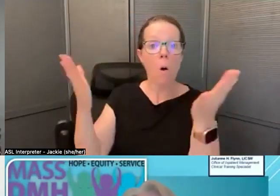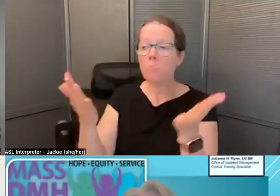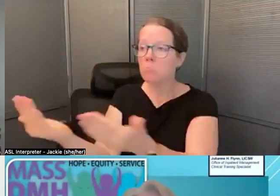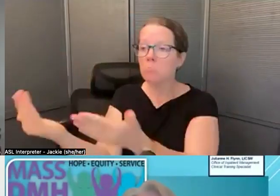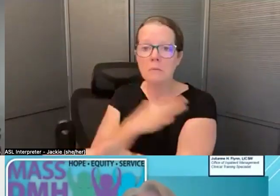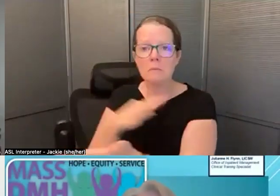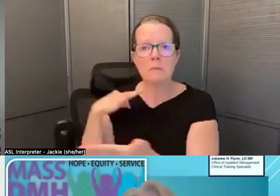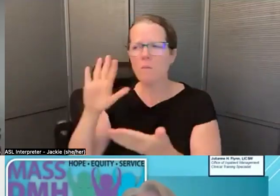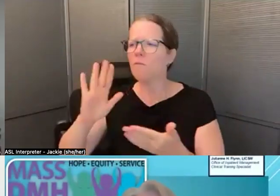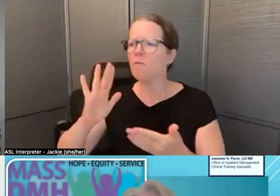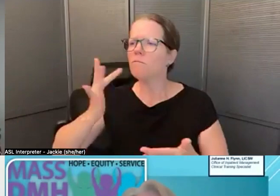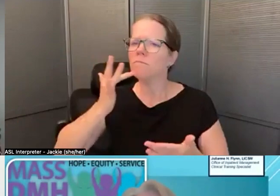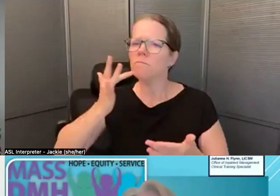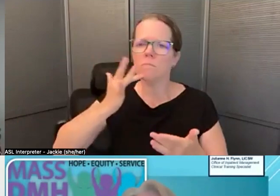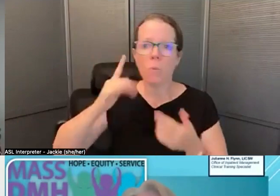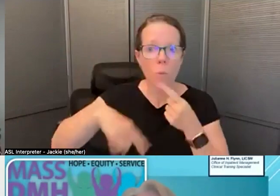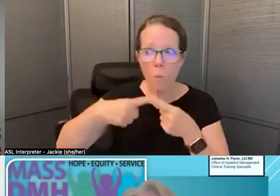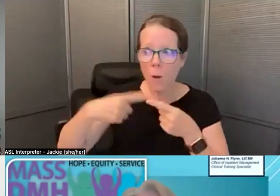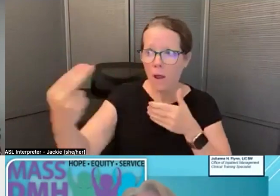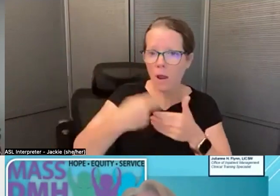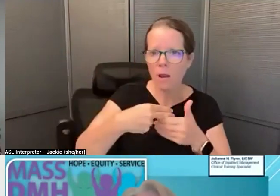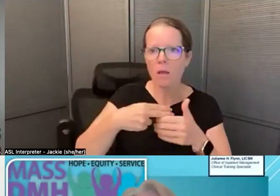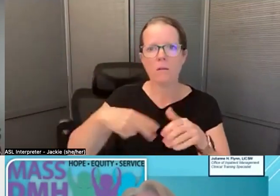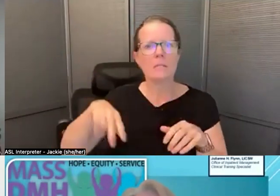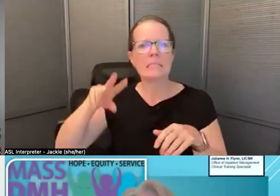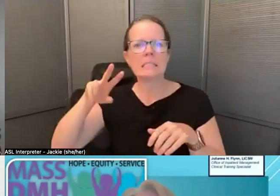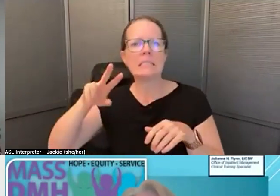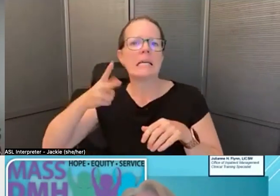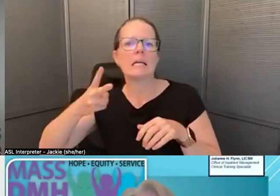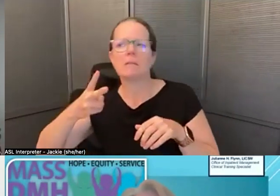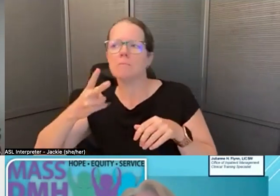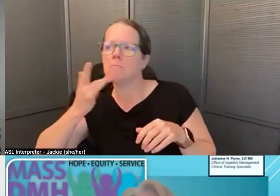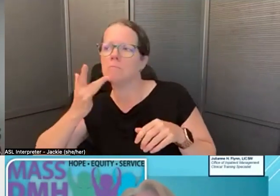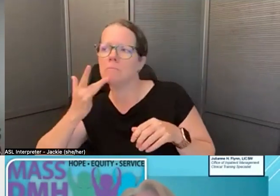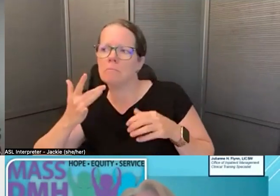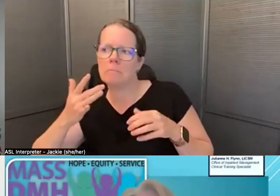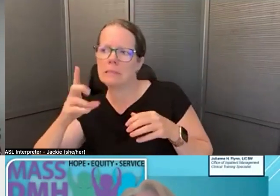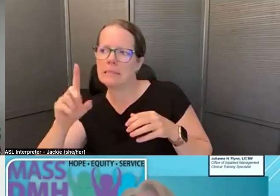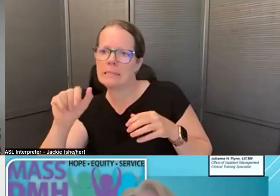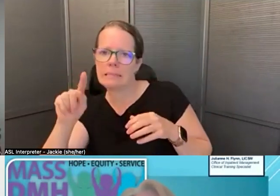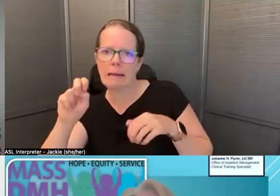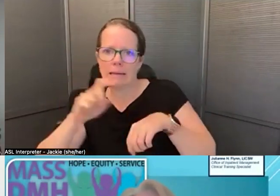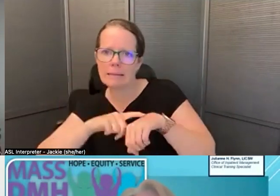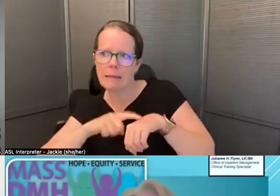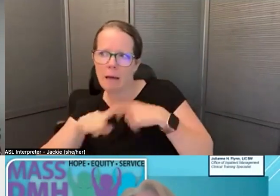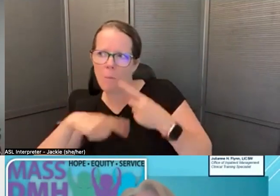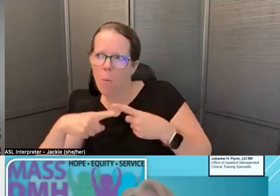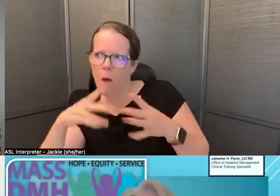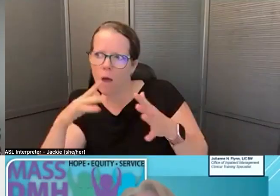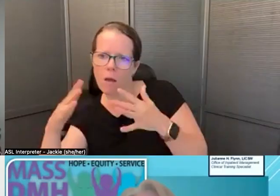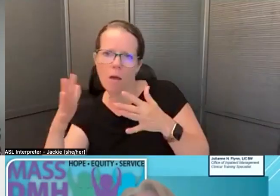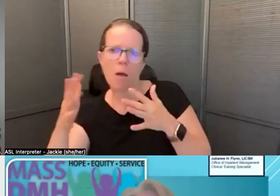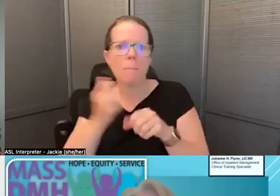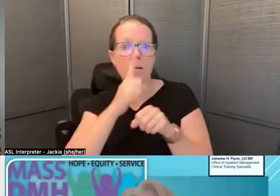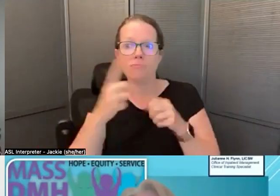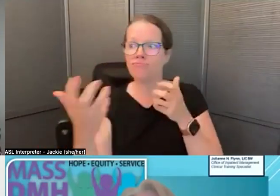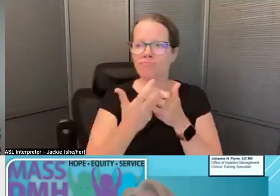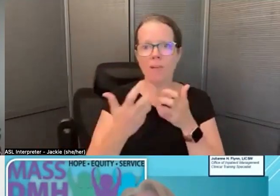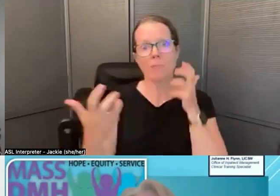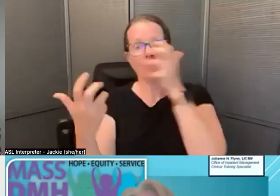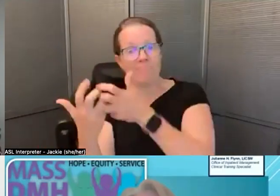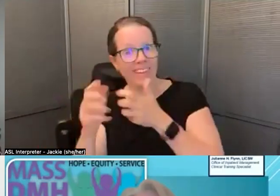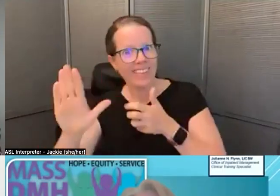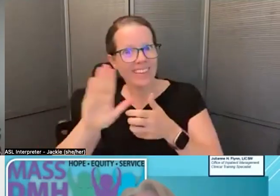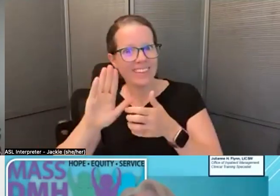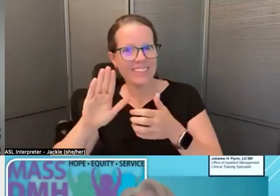them to feel like they were being part of it and that it wasn't going to inconvenience them. So they were more motivated to